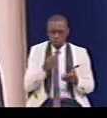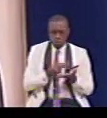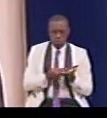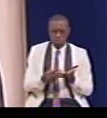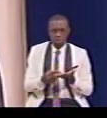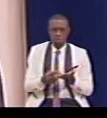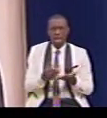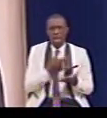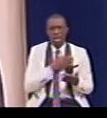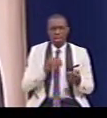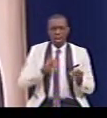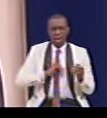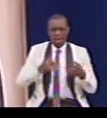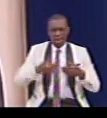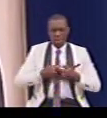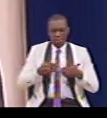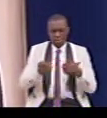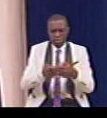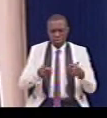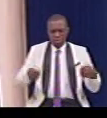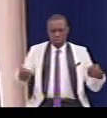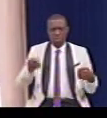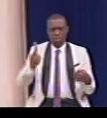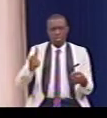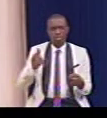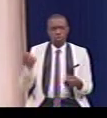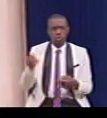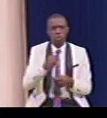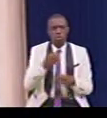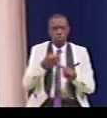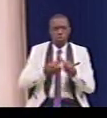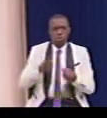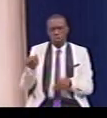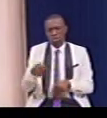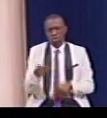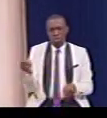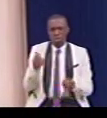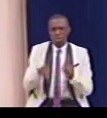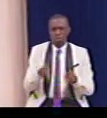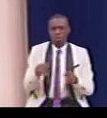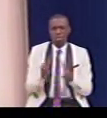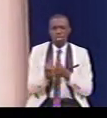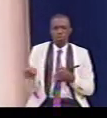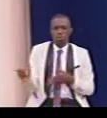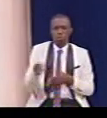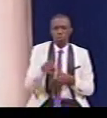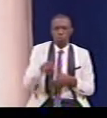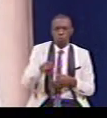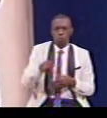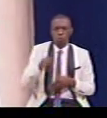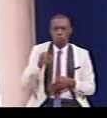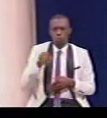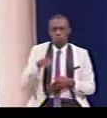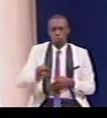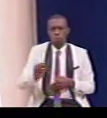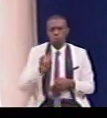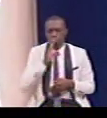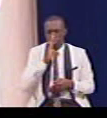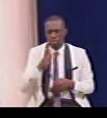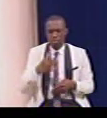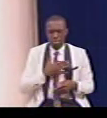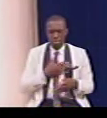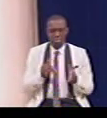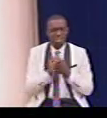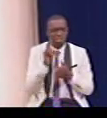from other people that ye shall be mine and so you see what Jesus was saying about his own disciples